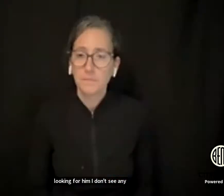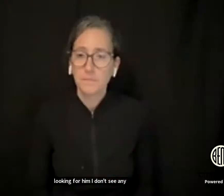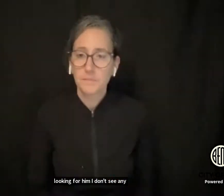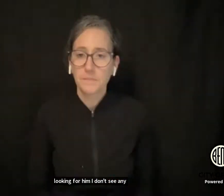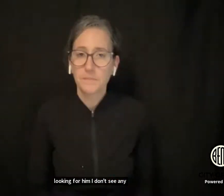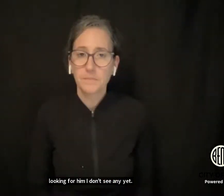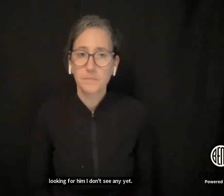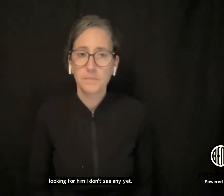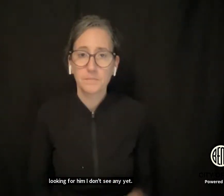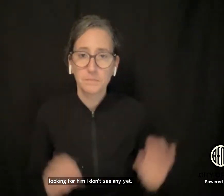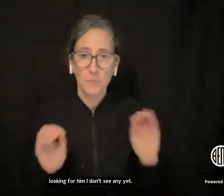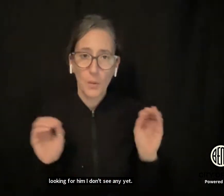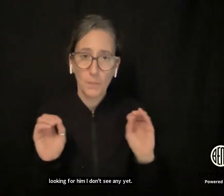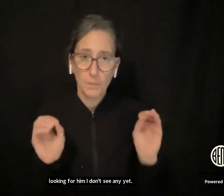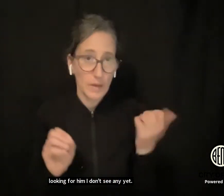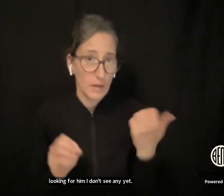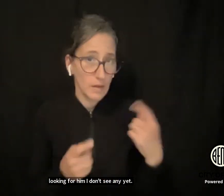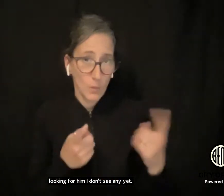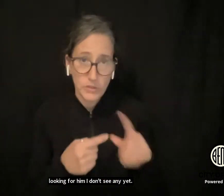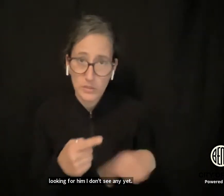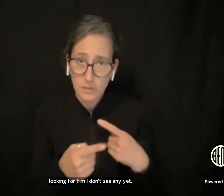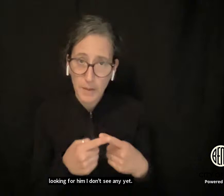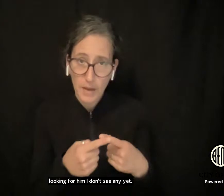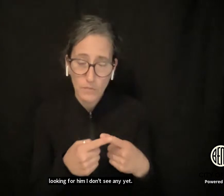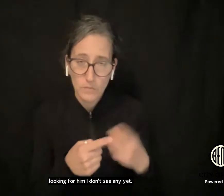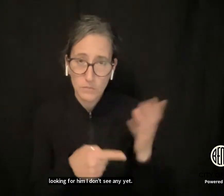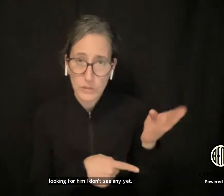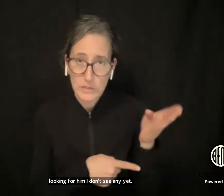Any questions about any of Mary's slides?